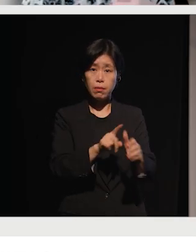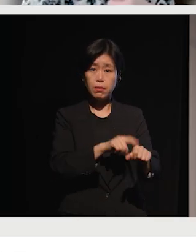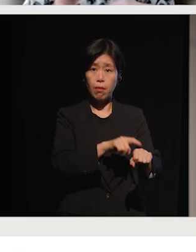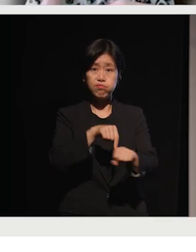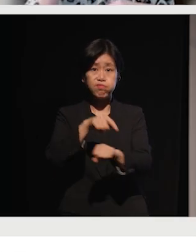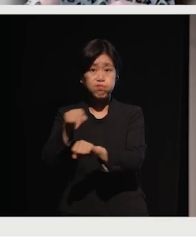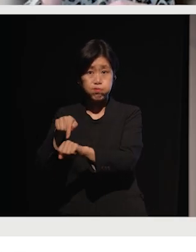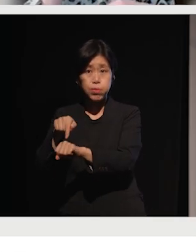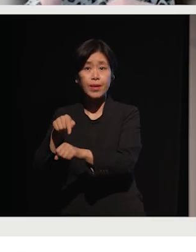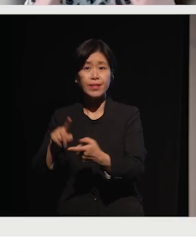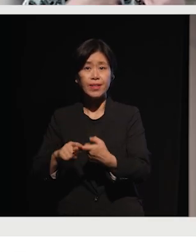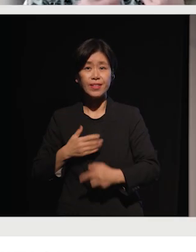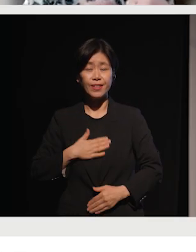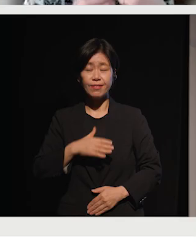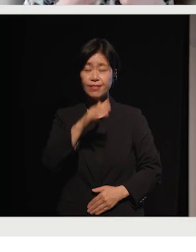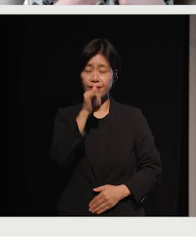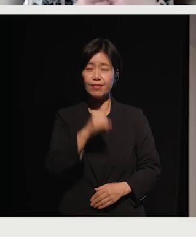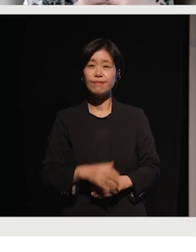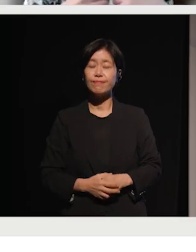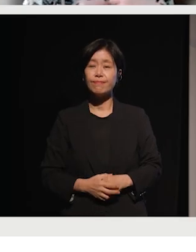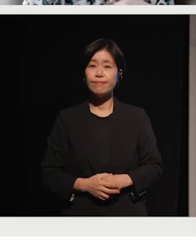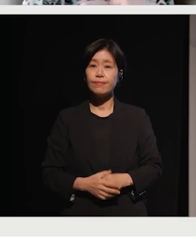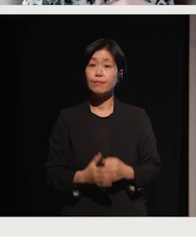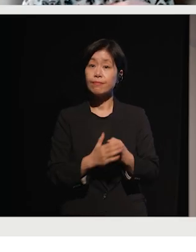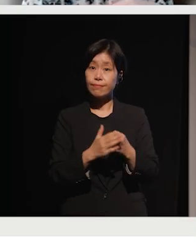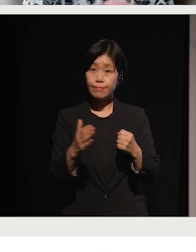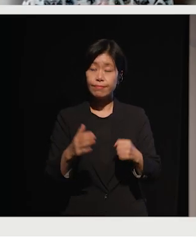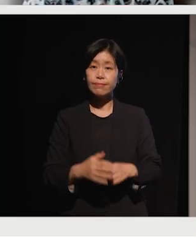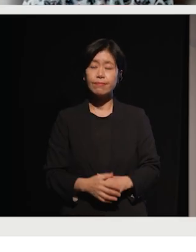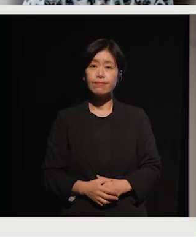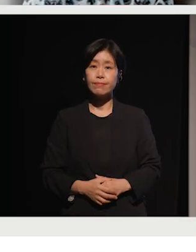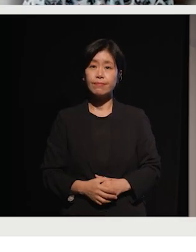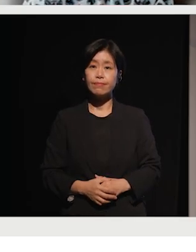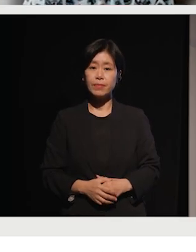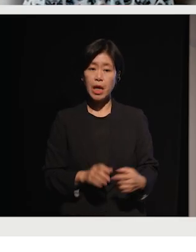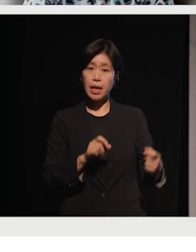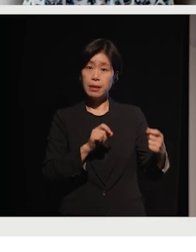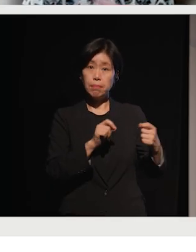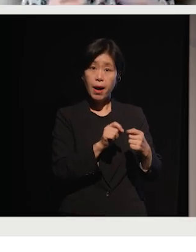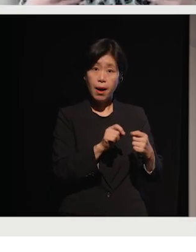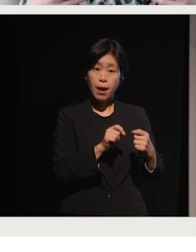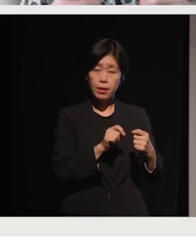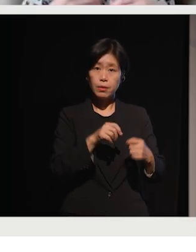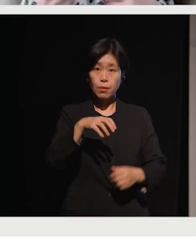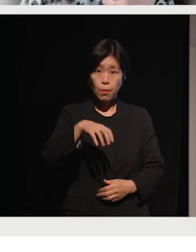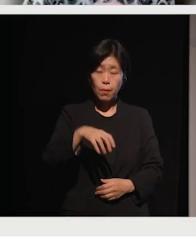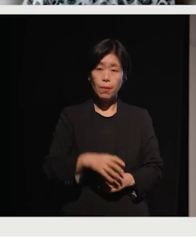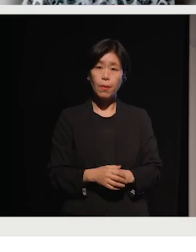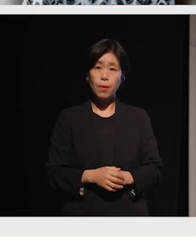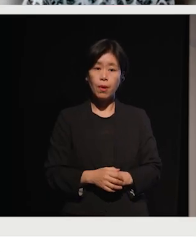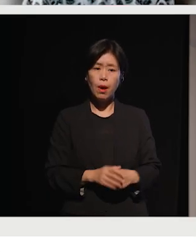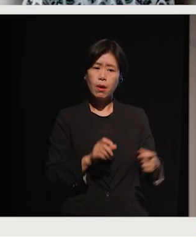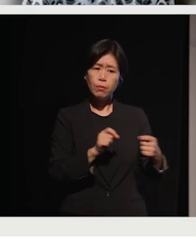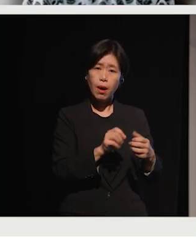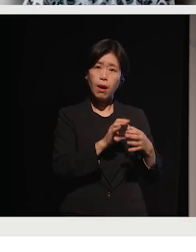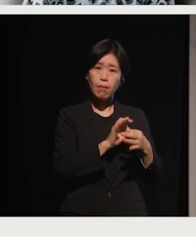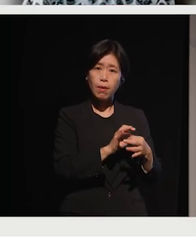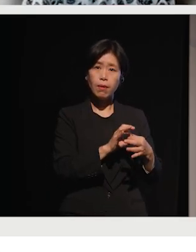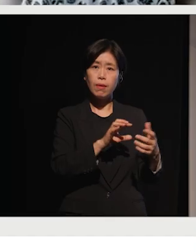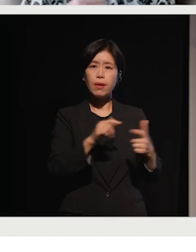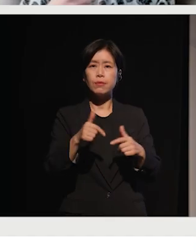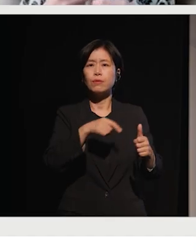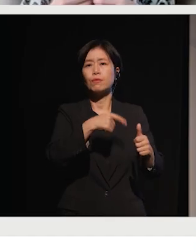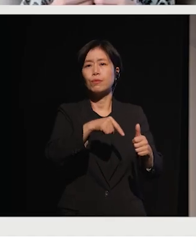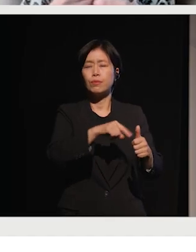And that's why training is such a big priority within Access Smithsonian. We want to meet our colleagues where they